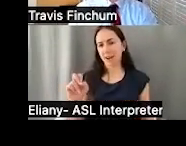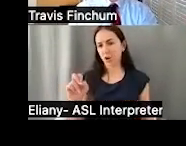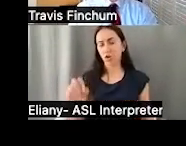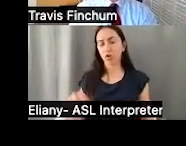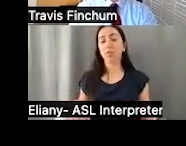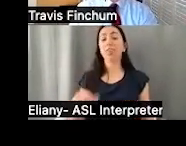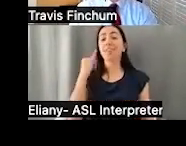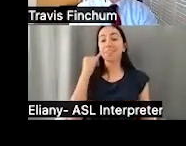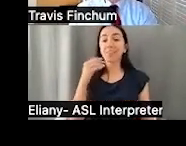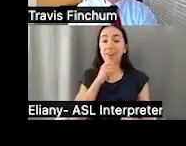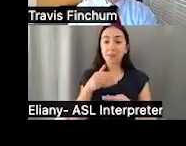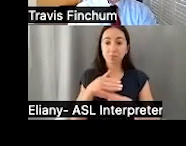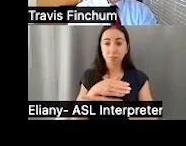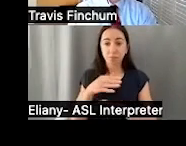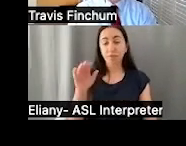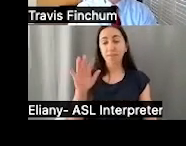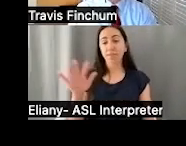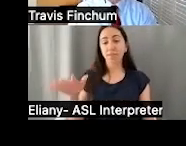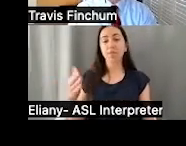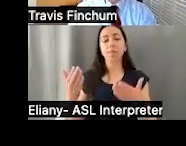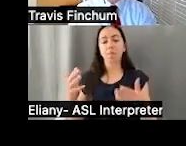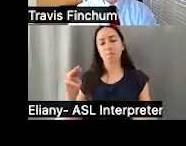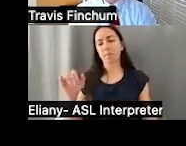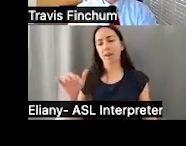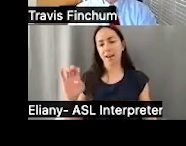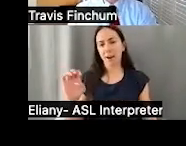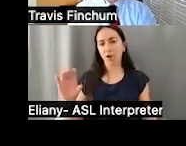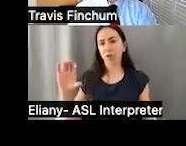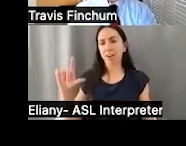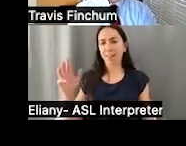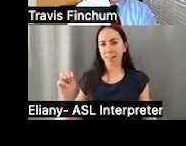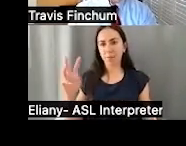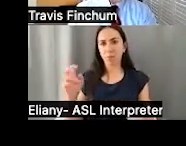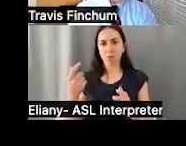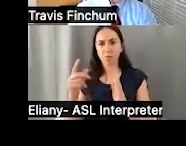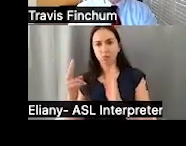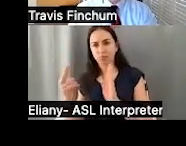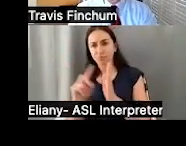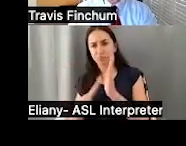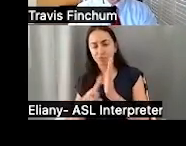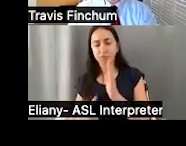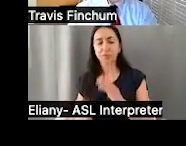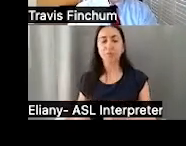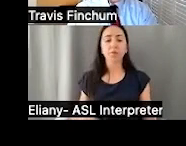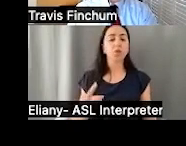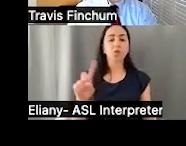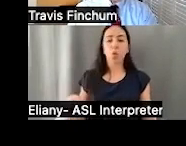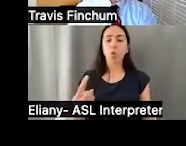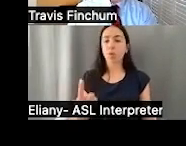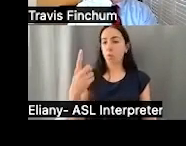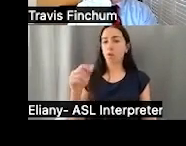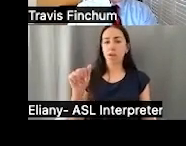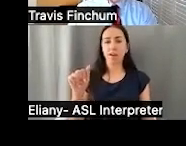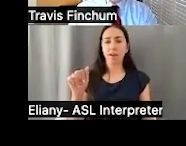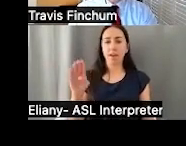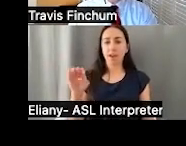the age of 55, there could be a Medicaid claim that we have to look at. You can only have one ABLE account. You can actually